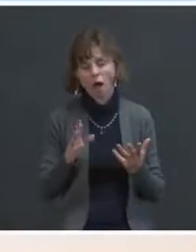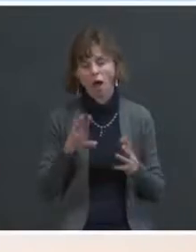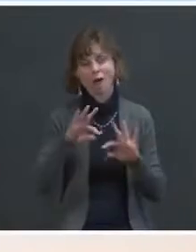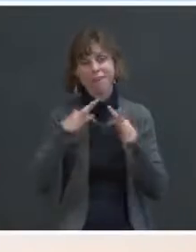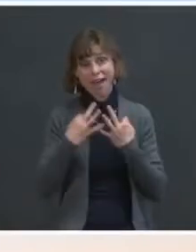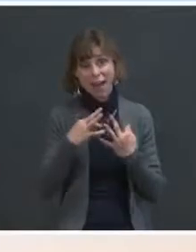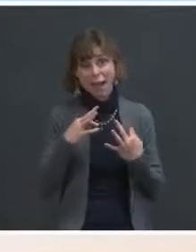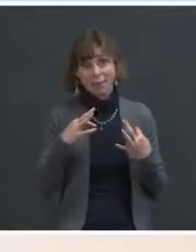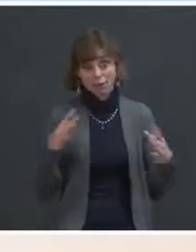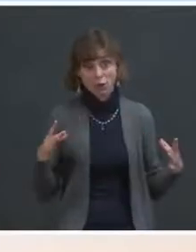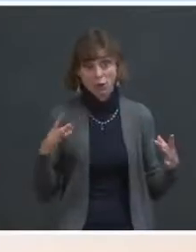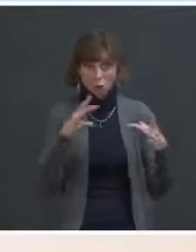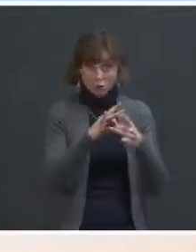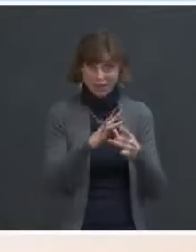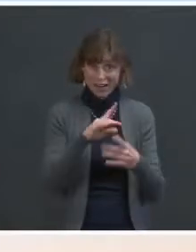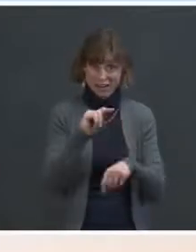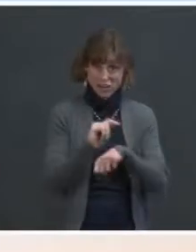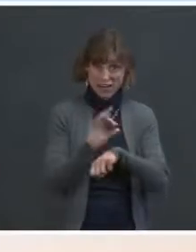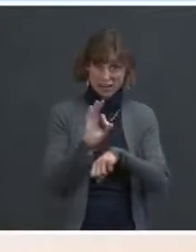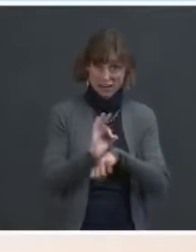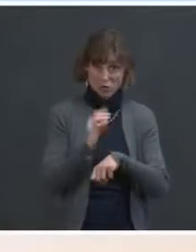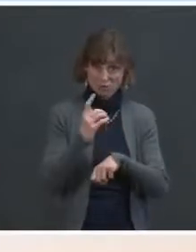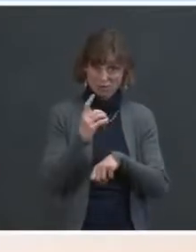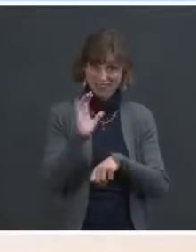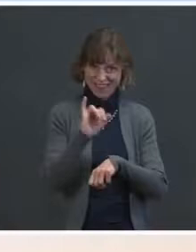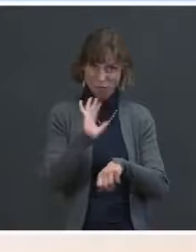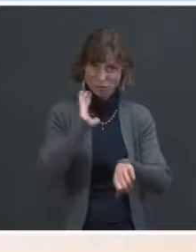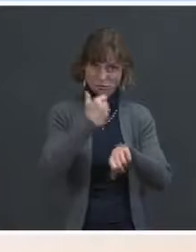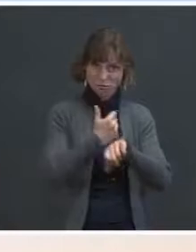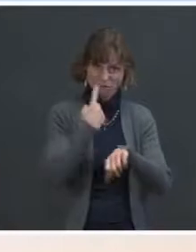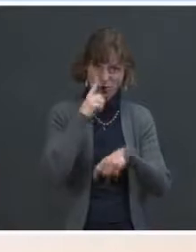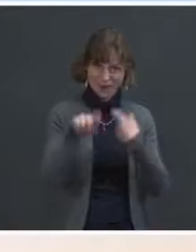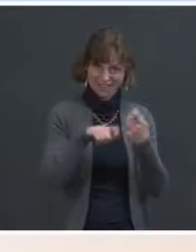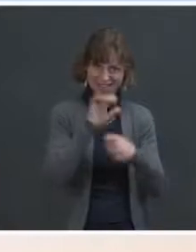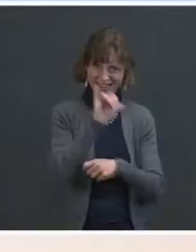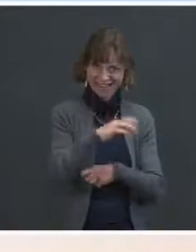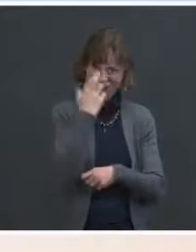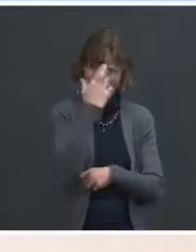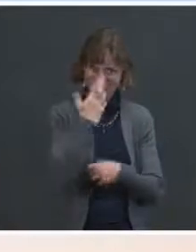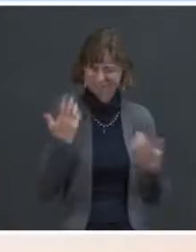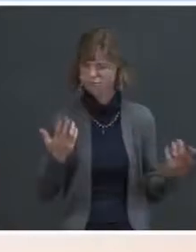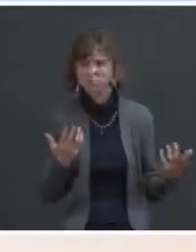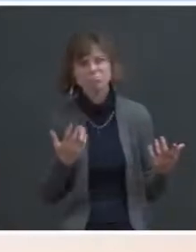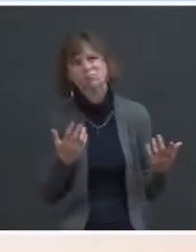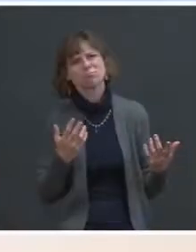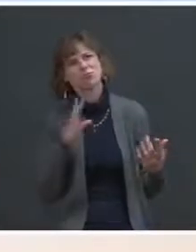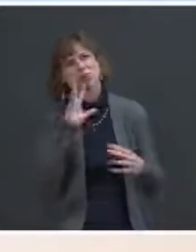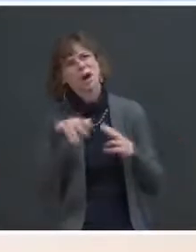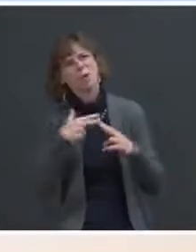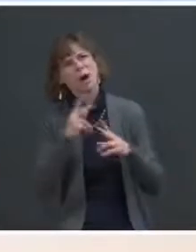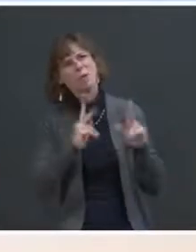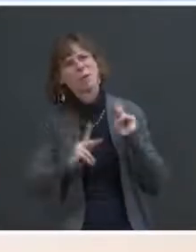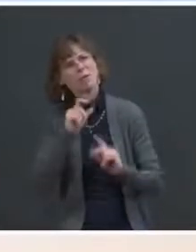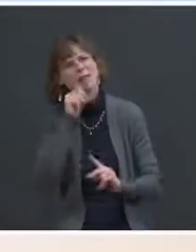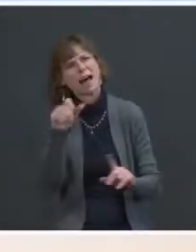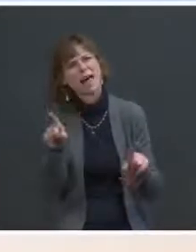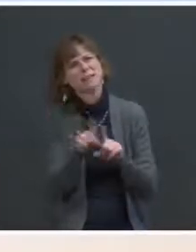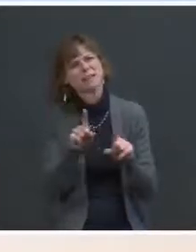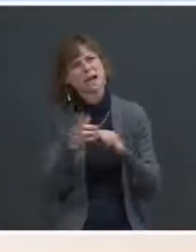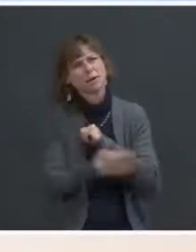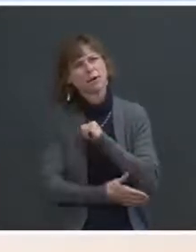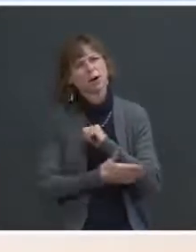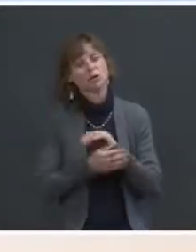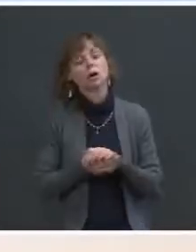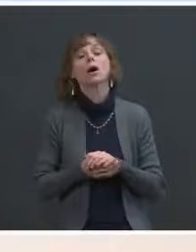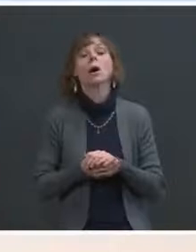Task Force that was created, which is exactly to do that. Beyond that. Are you talking about people who are not in the same country? Yeah, the families